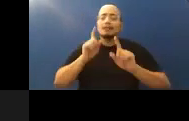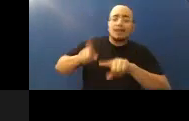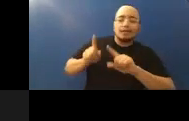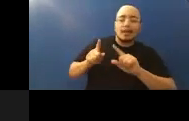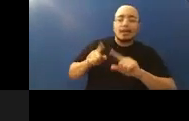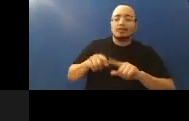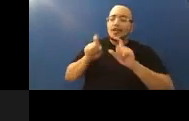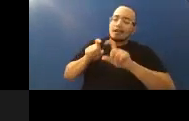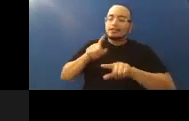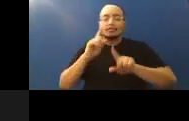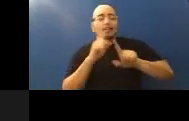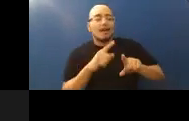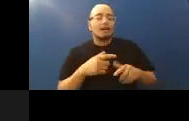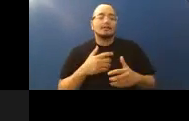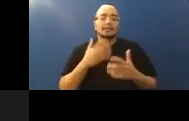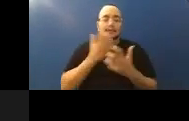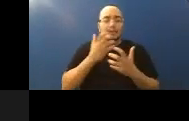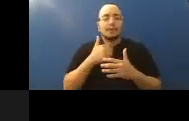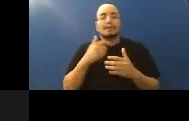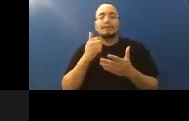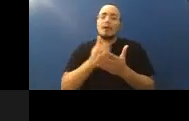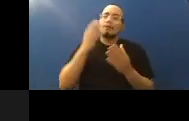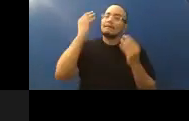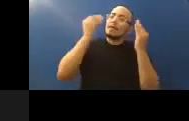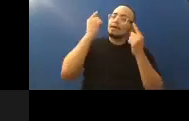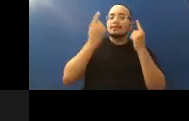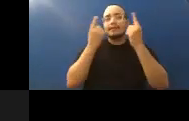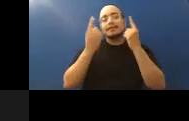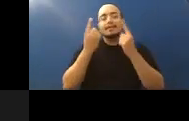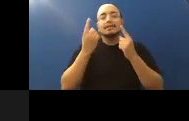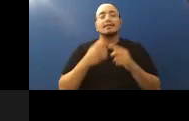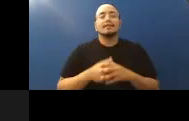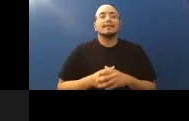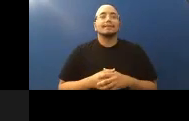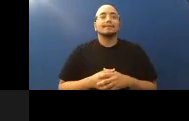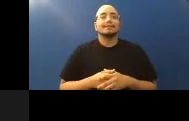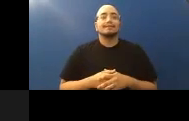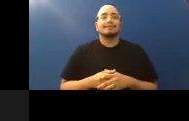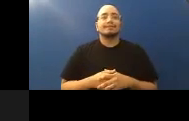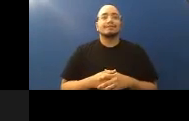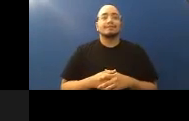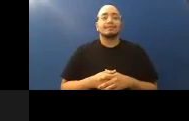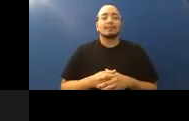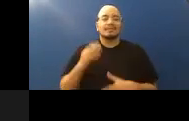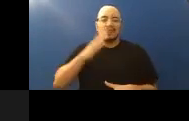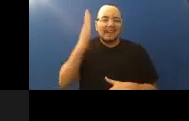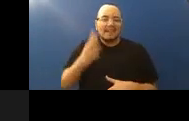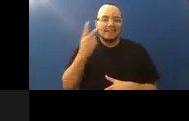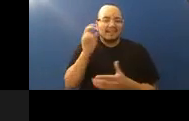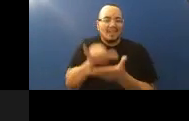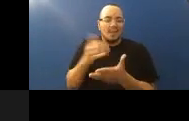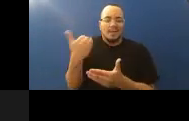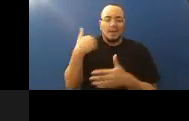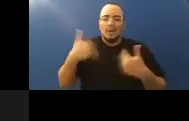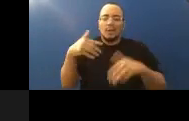were answering them and like kind of reflecting with each other. I mean, in all of my years, I don't think I'd ever been able to see a space that was that powerful. I